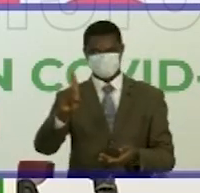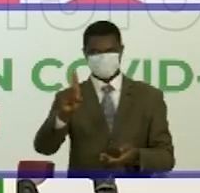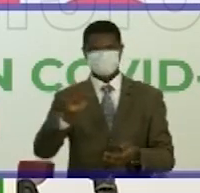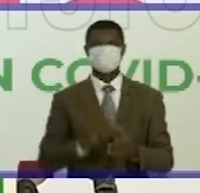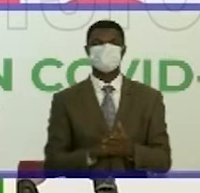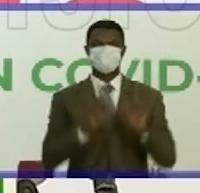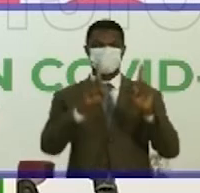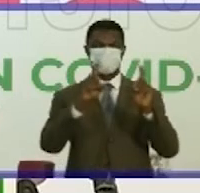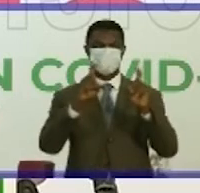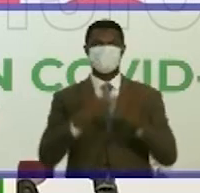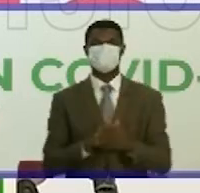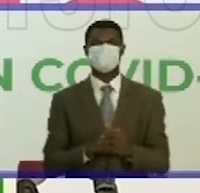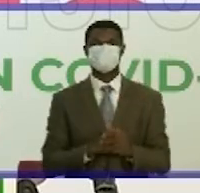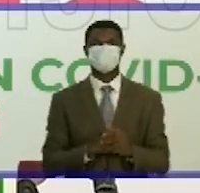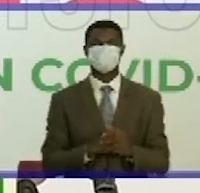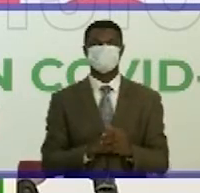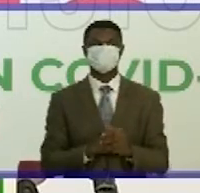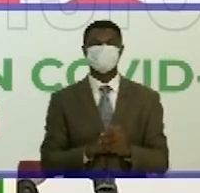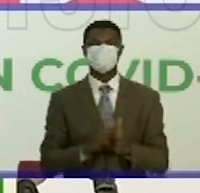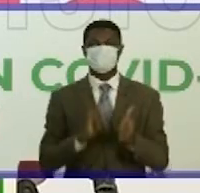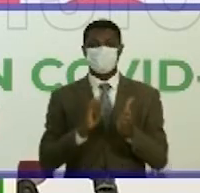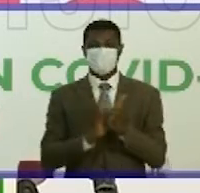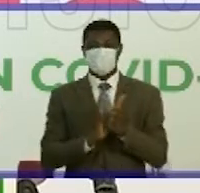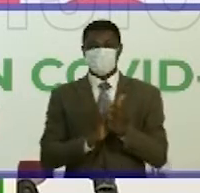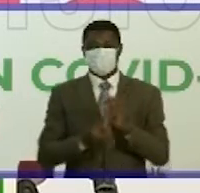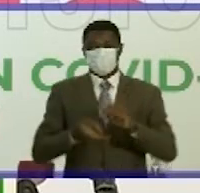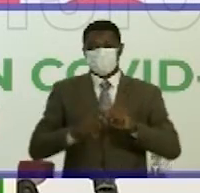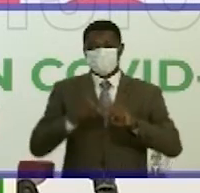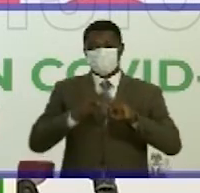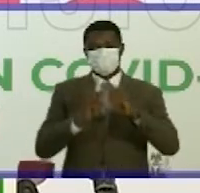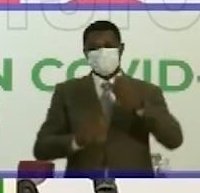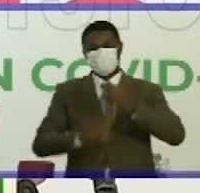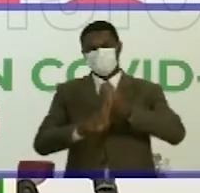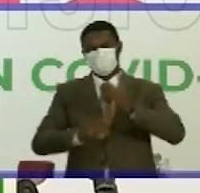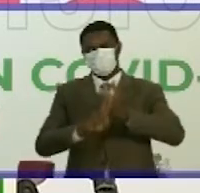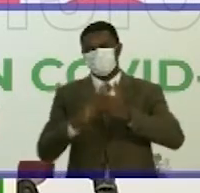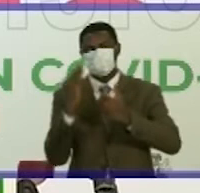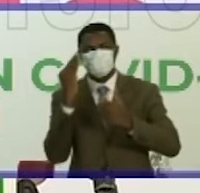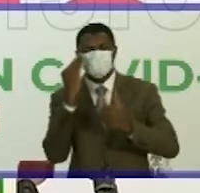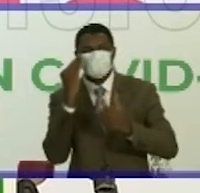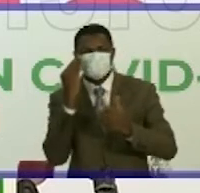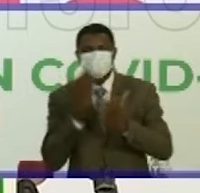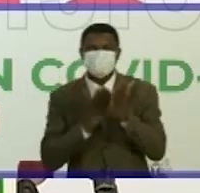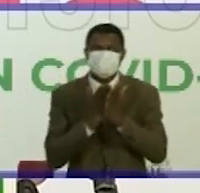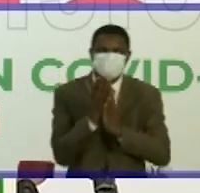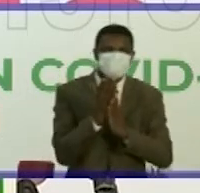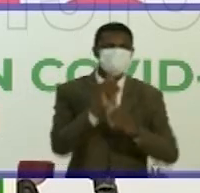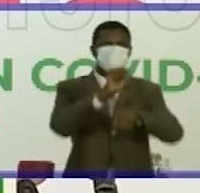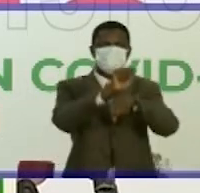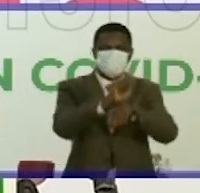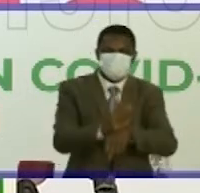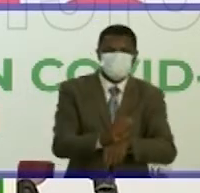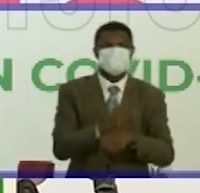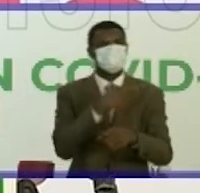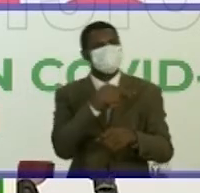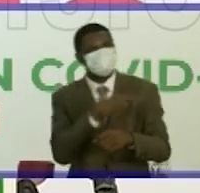And 4, increased risk awareness through collaboration with traditional religious and community